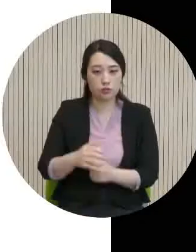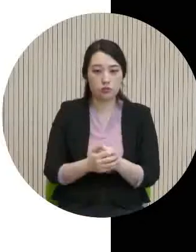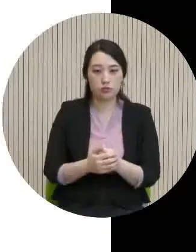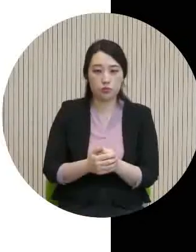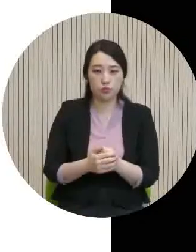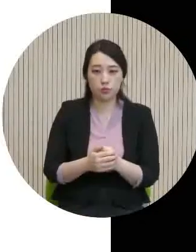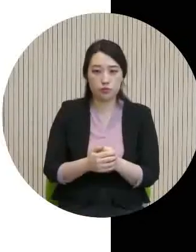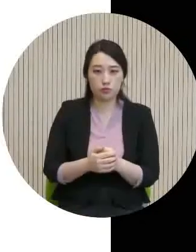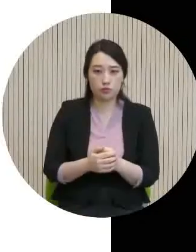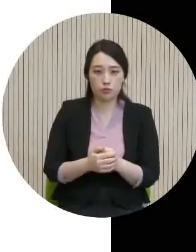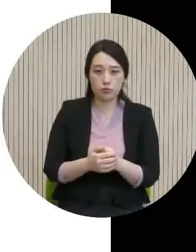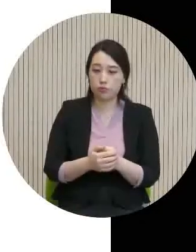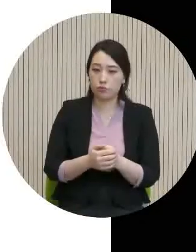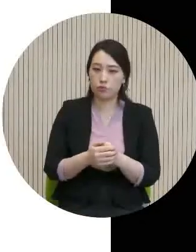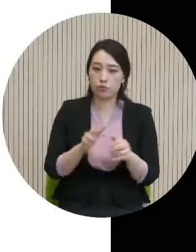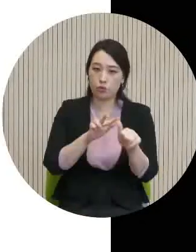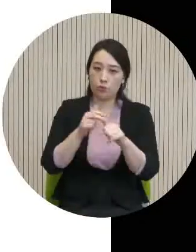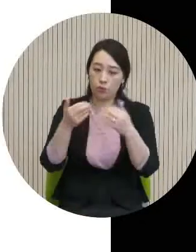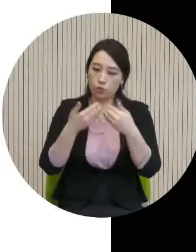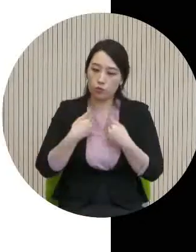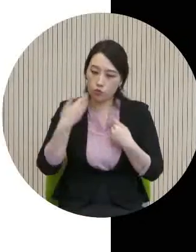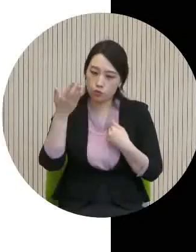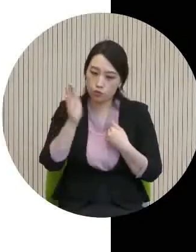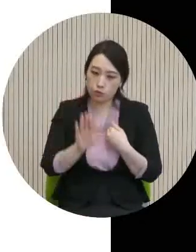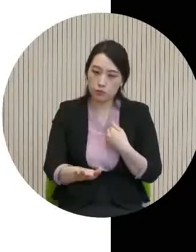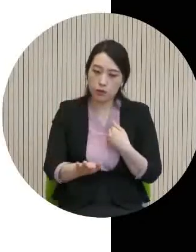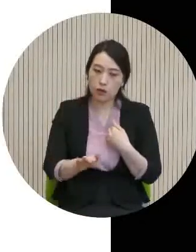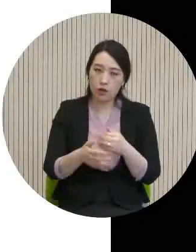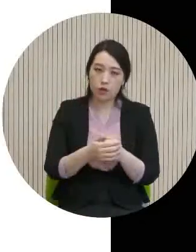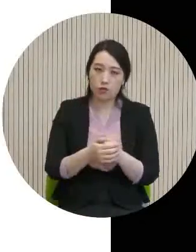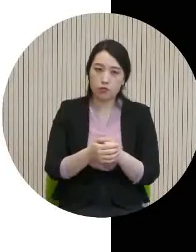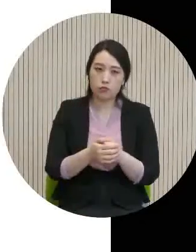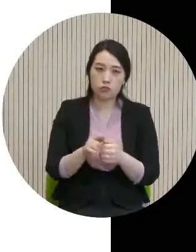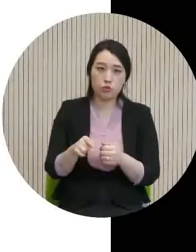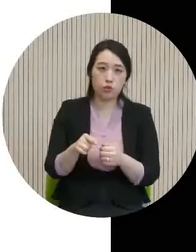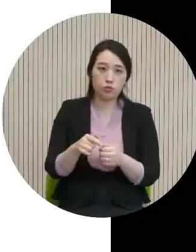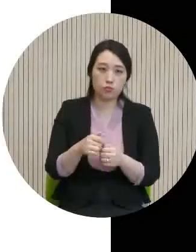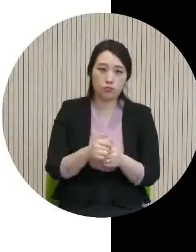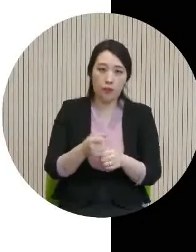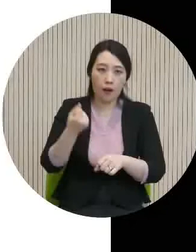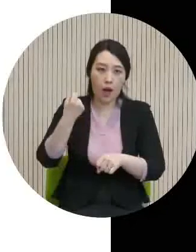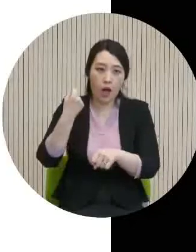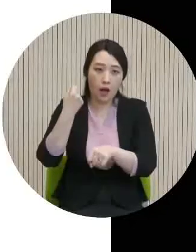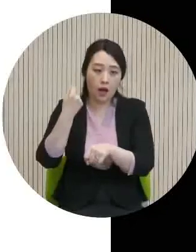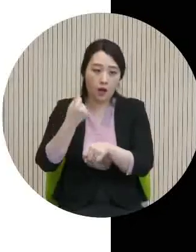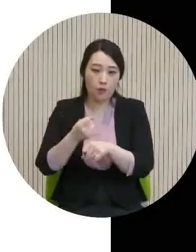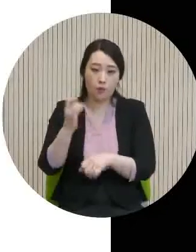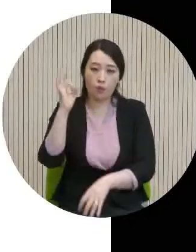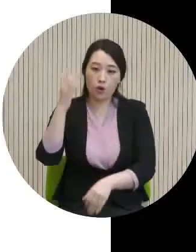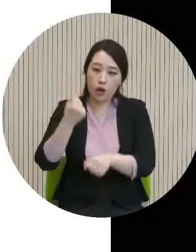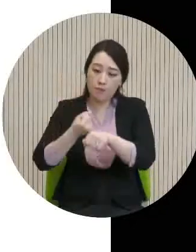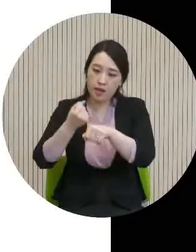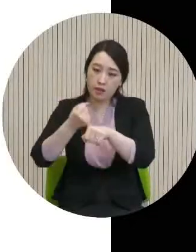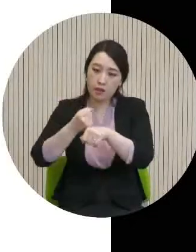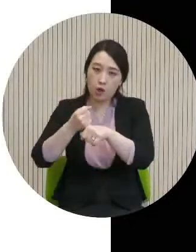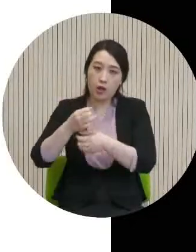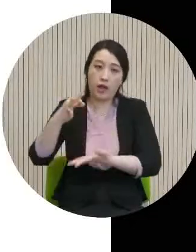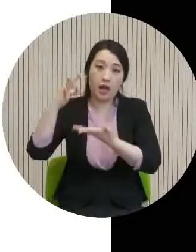original copyrighted works that the data is drawn from. So there's a lot to be said